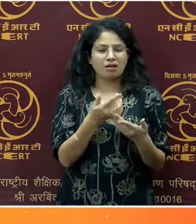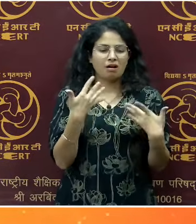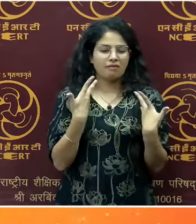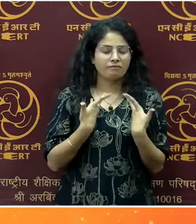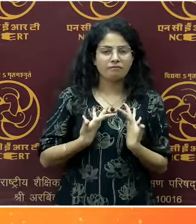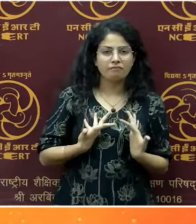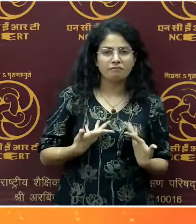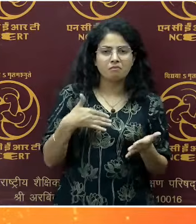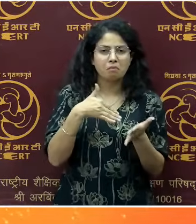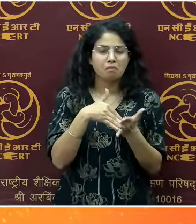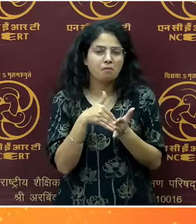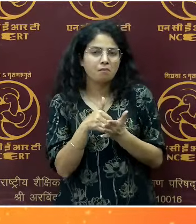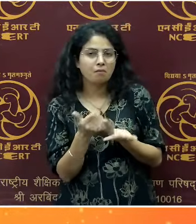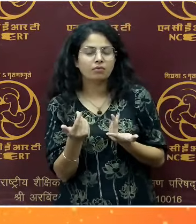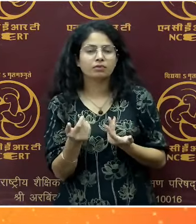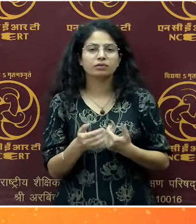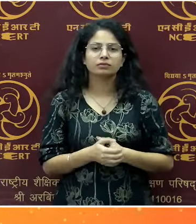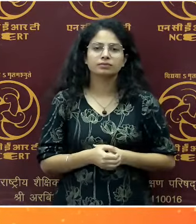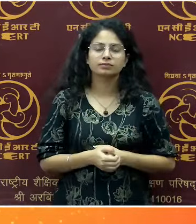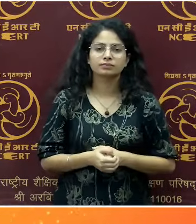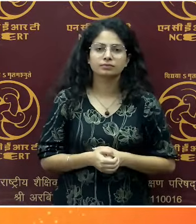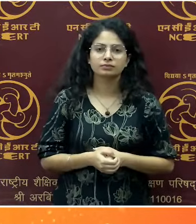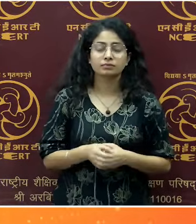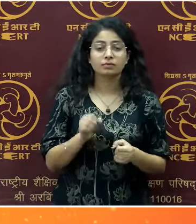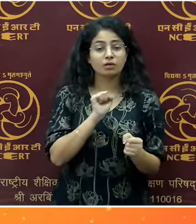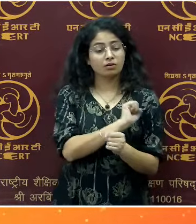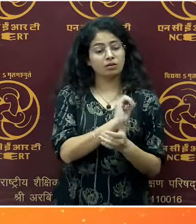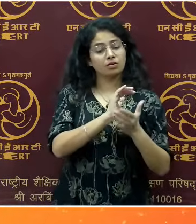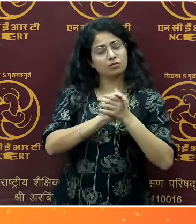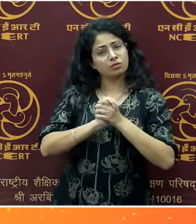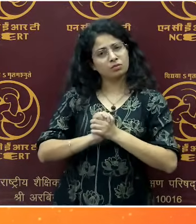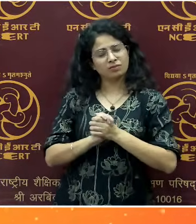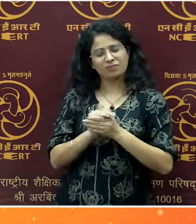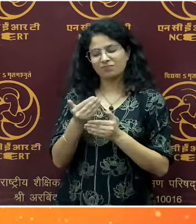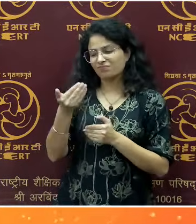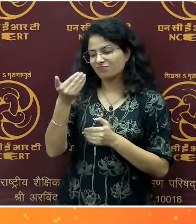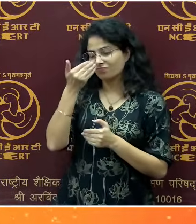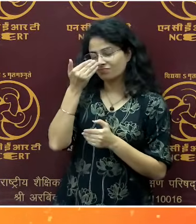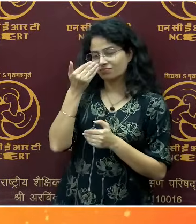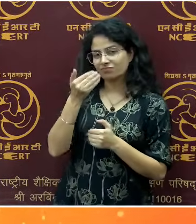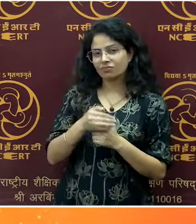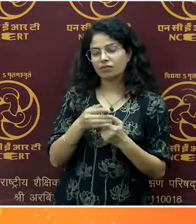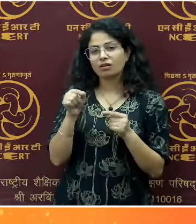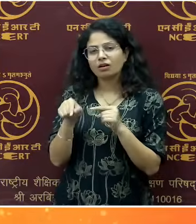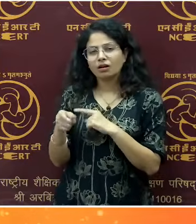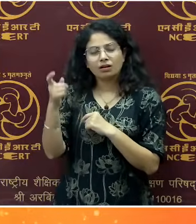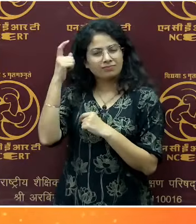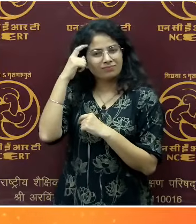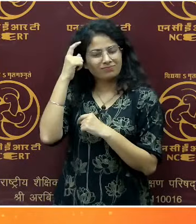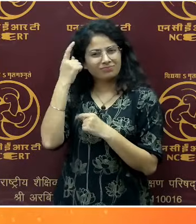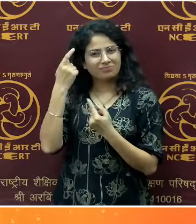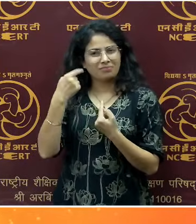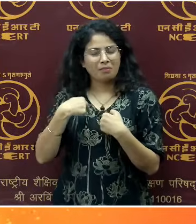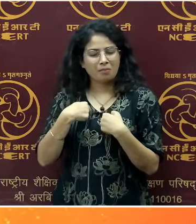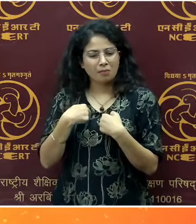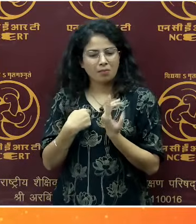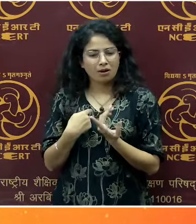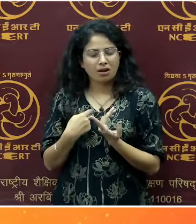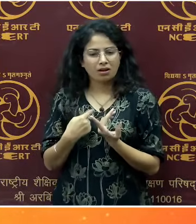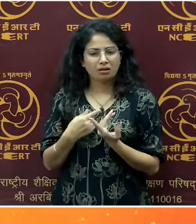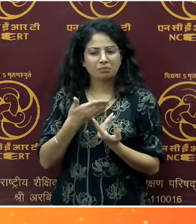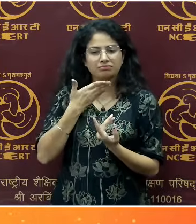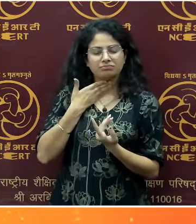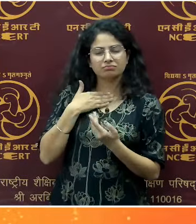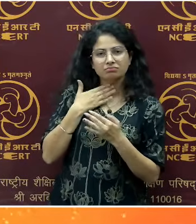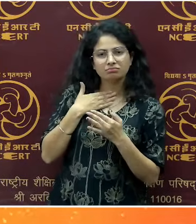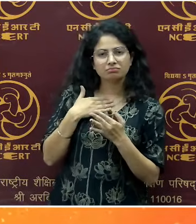weaker as days passed. His friends felt ashamed. They realized how their greed had